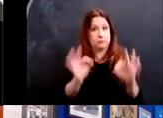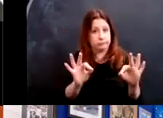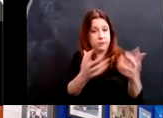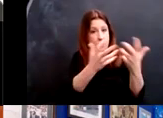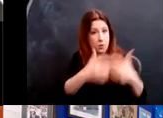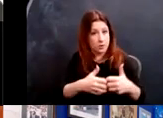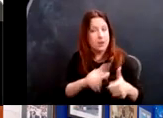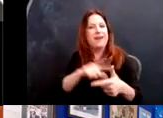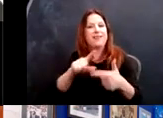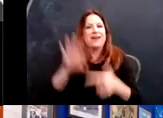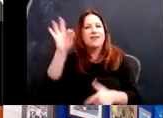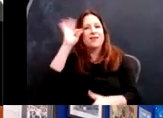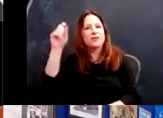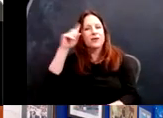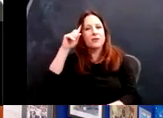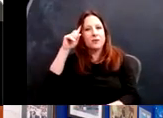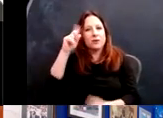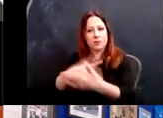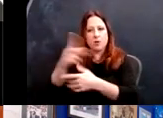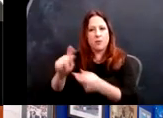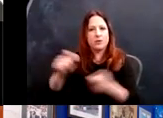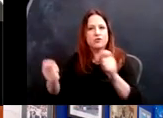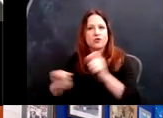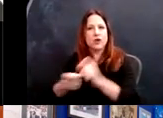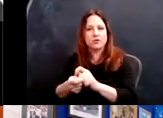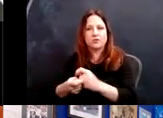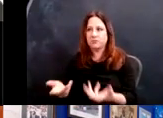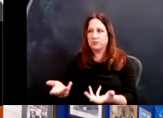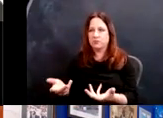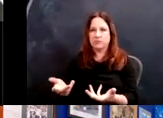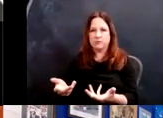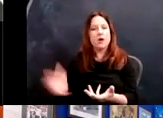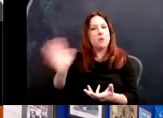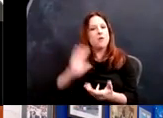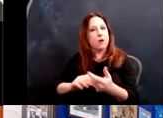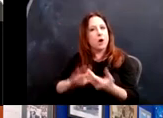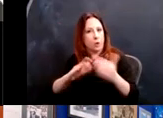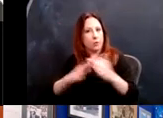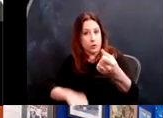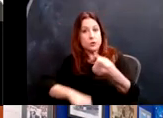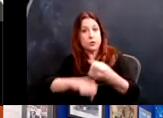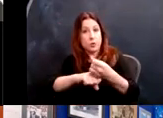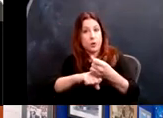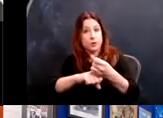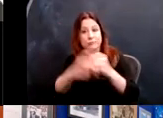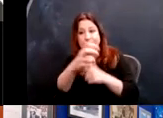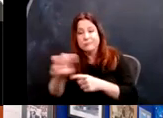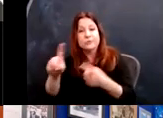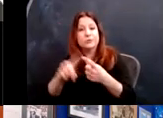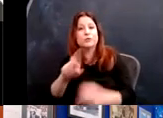government changed their programming from Recovery Community Support Program to the Recovery